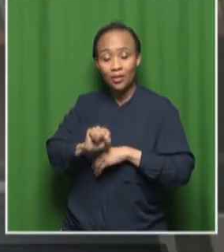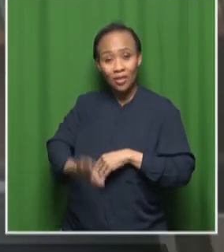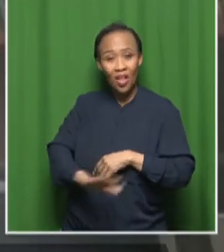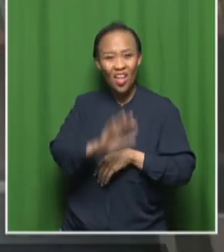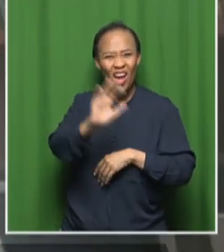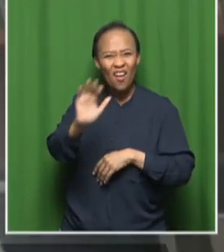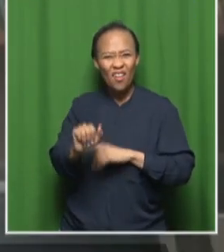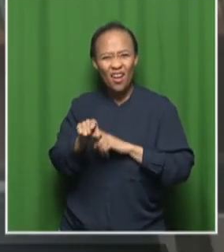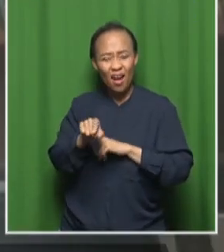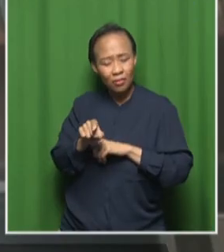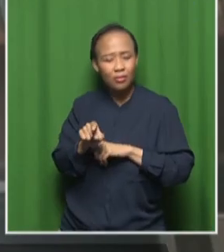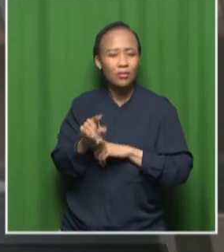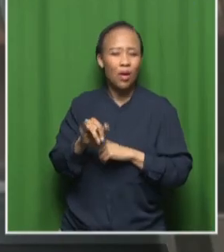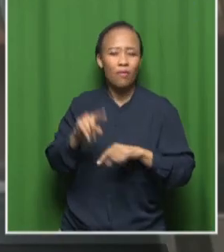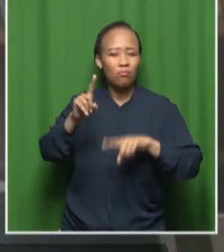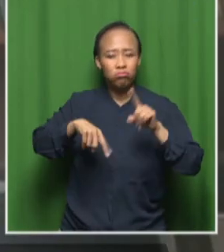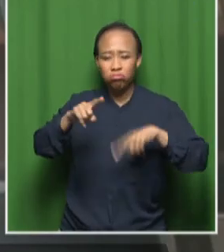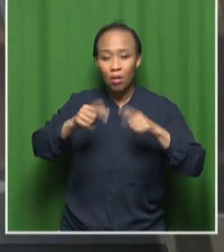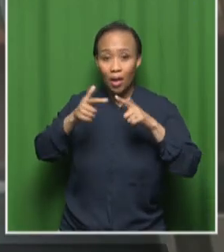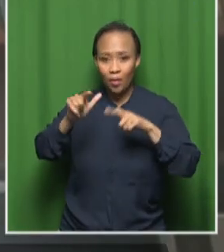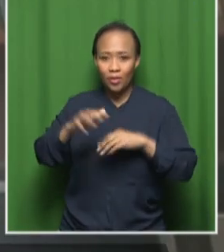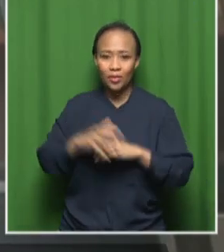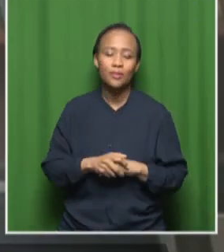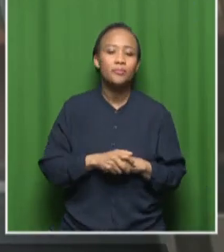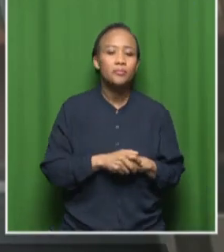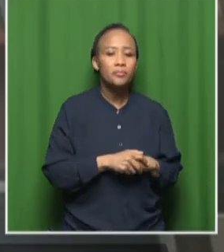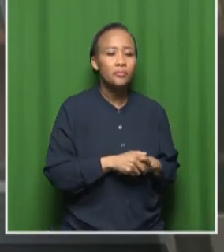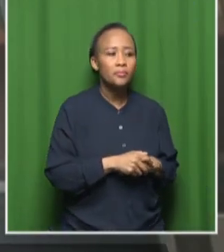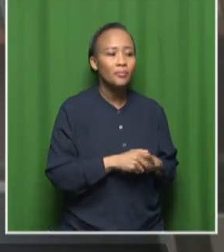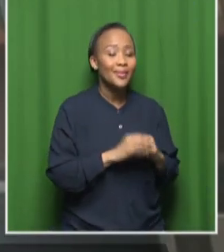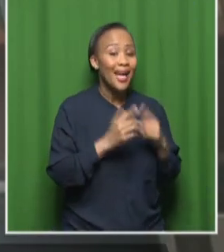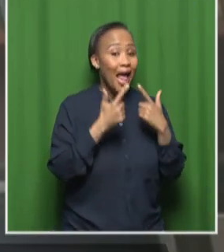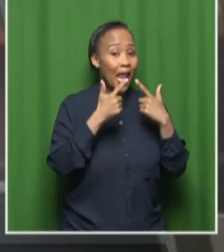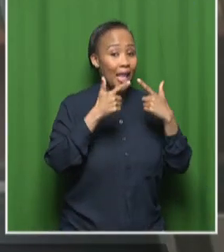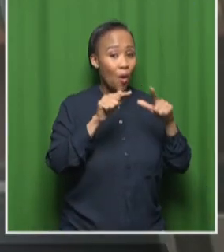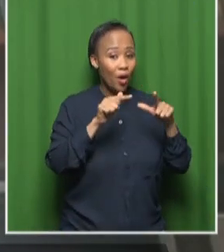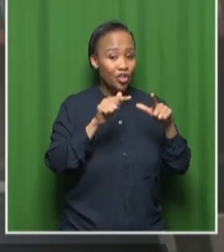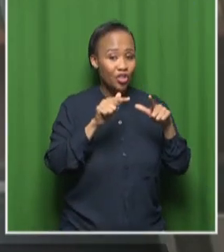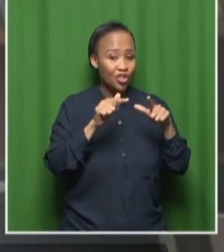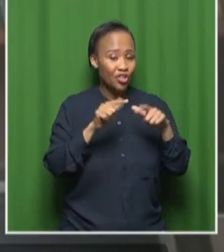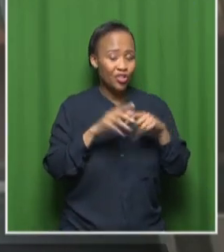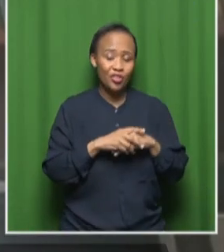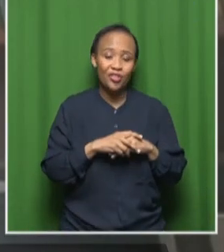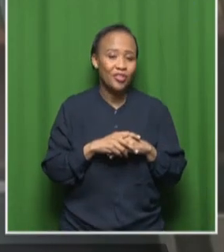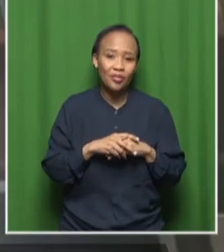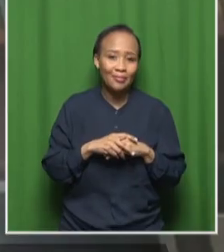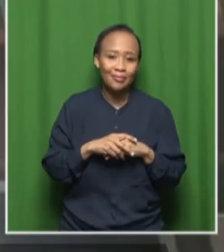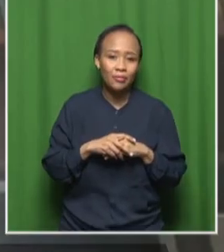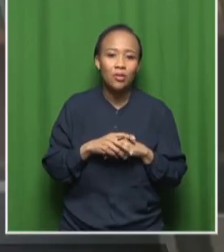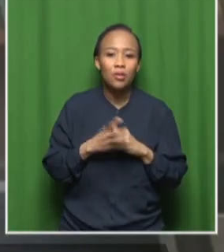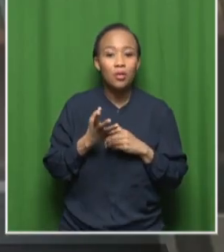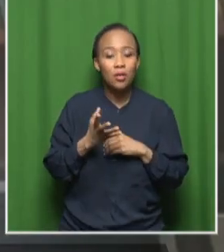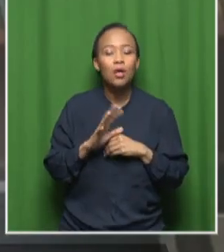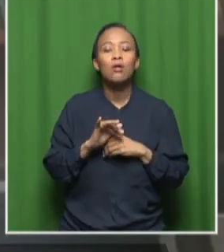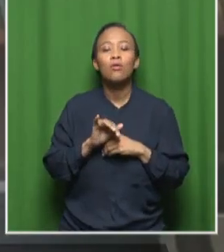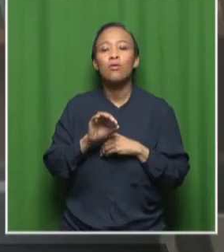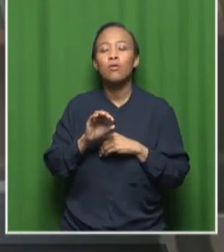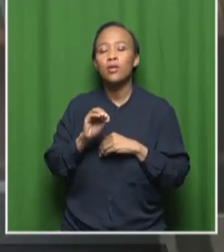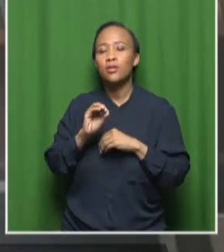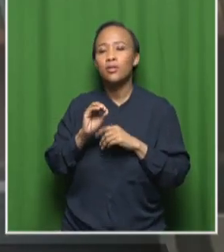Well, language is critical to students' learning. Language is how the individual makes sense of the world.